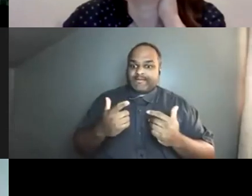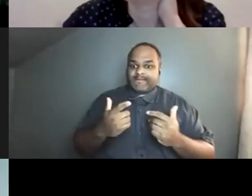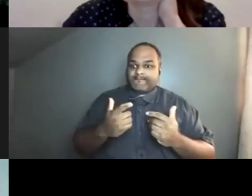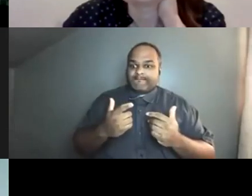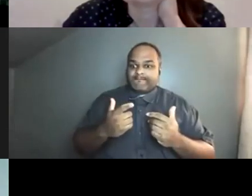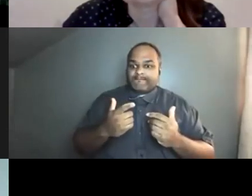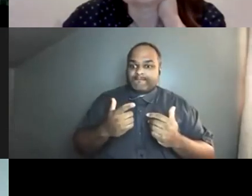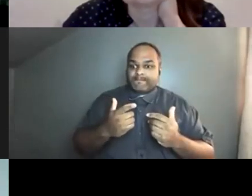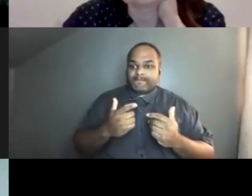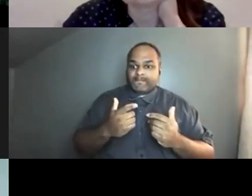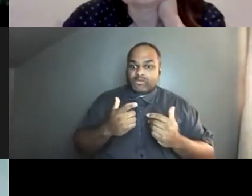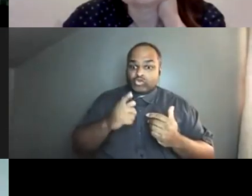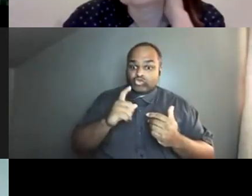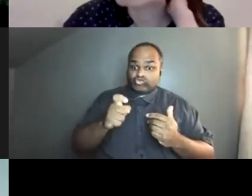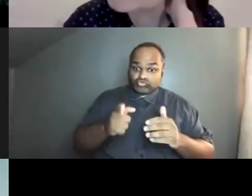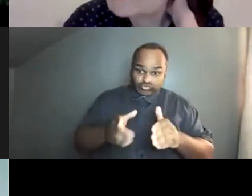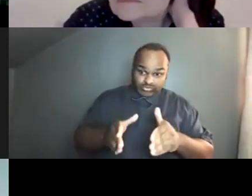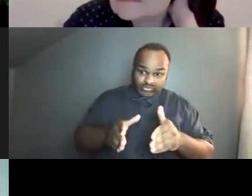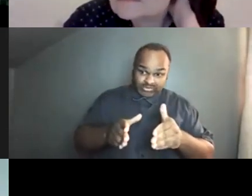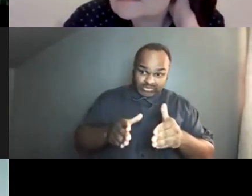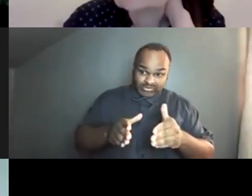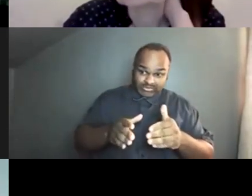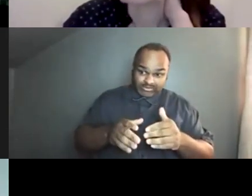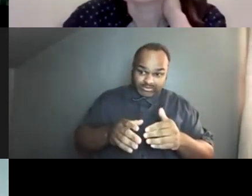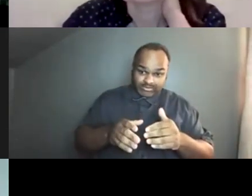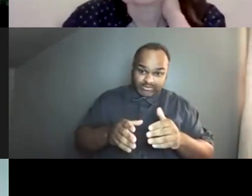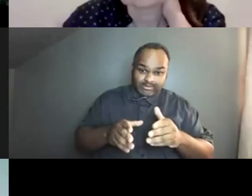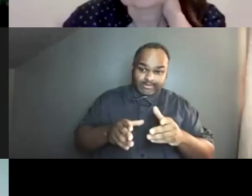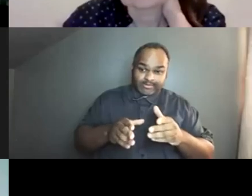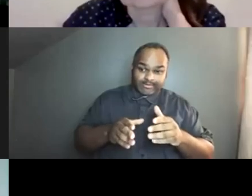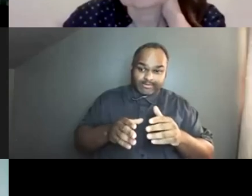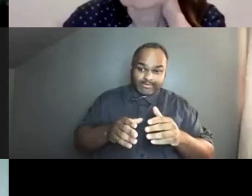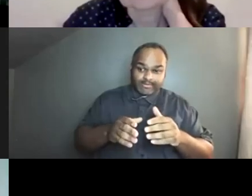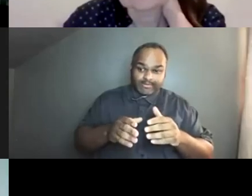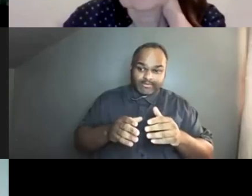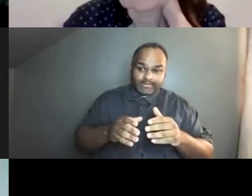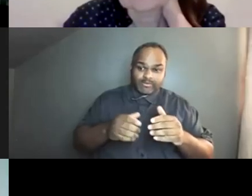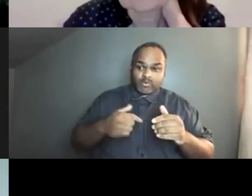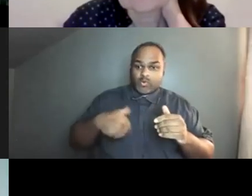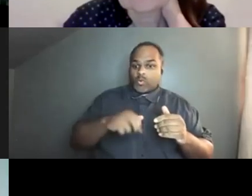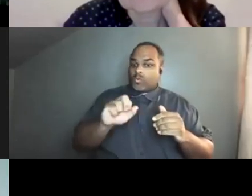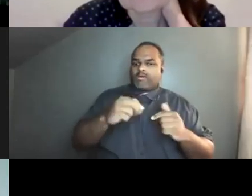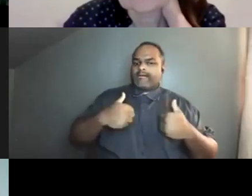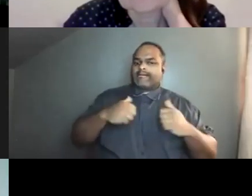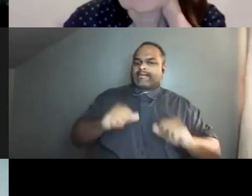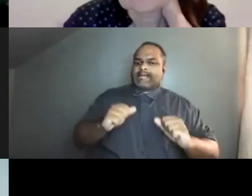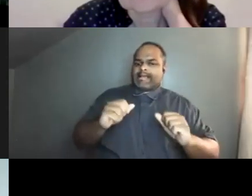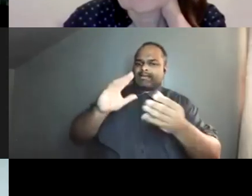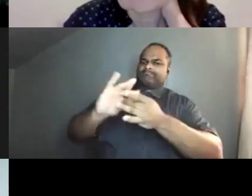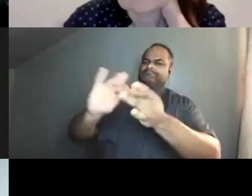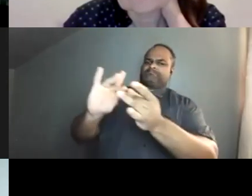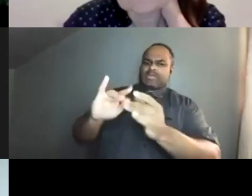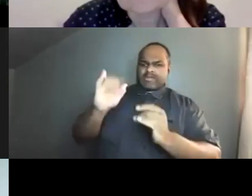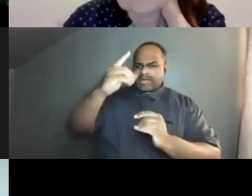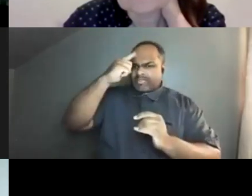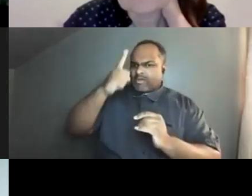I, as an activist, support any civic initiatives, or can I speak up if I think there is something else